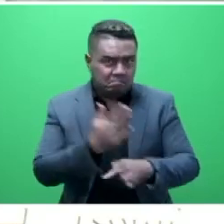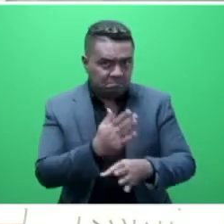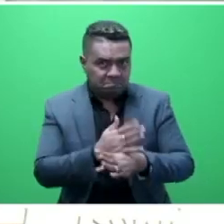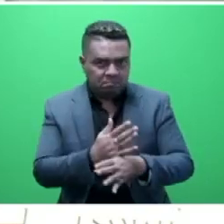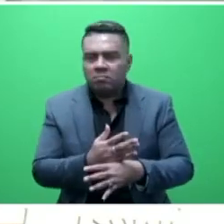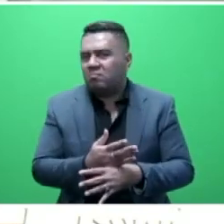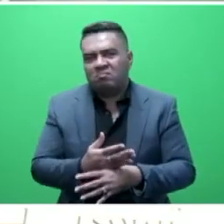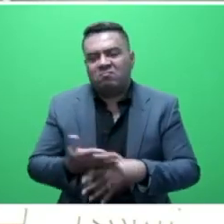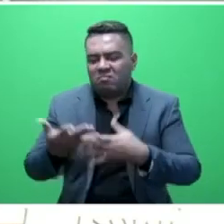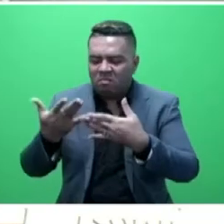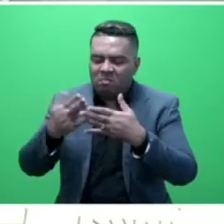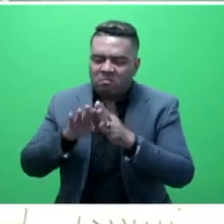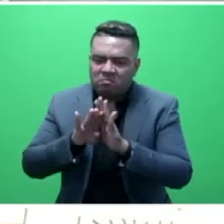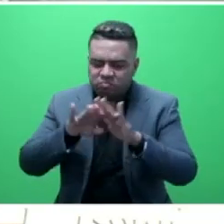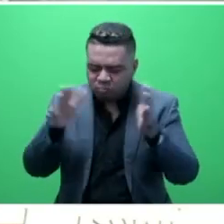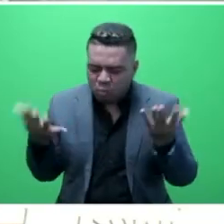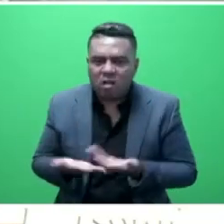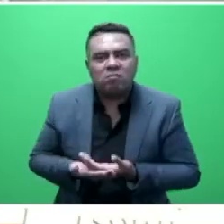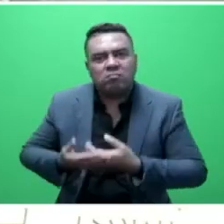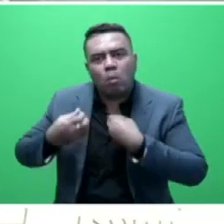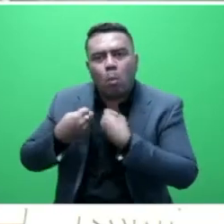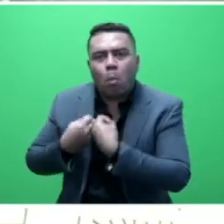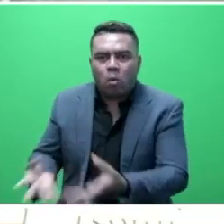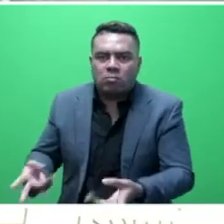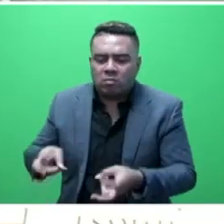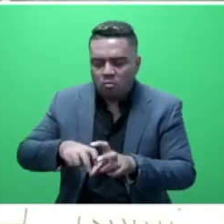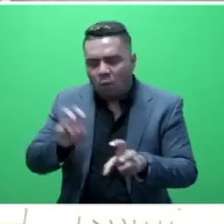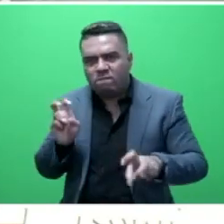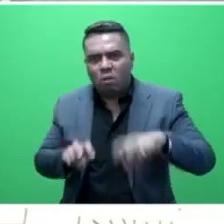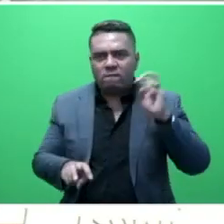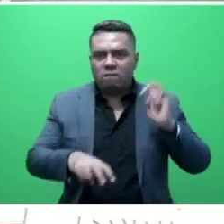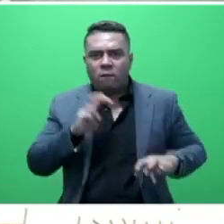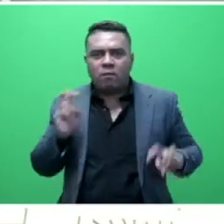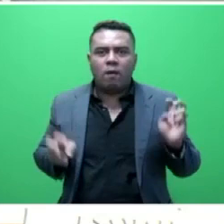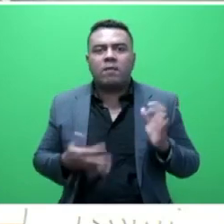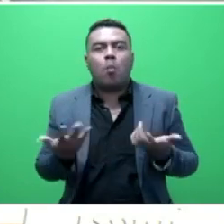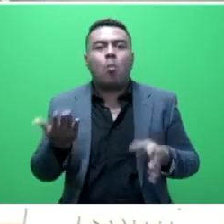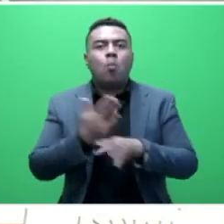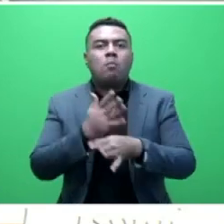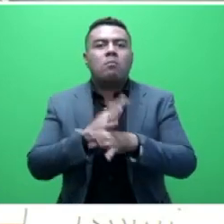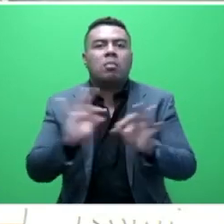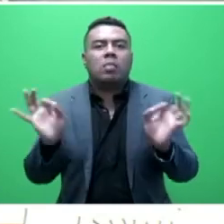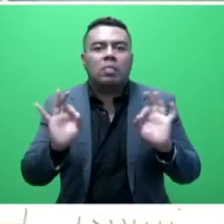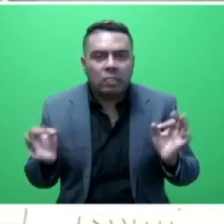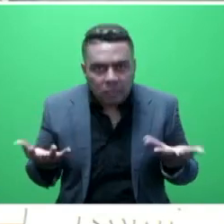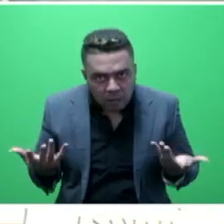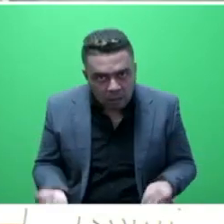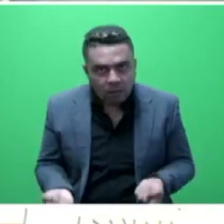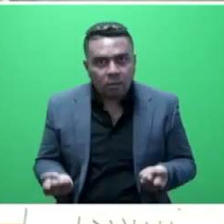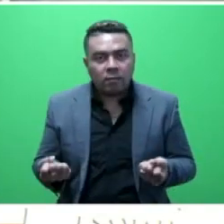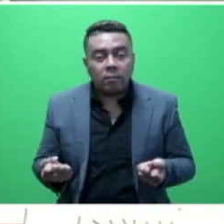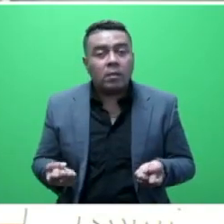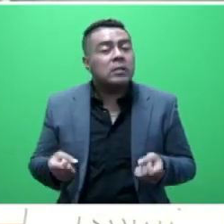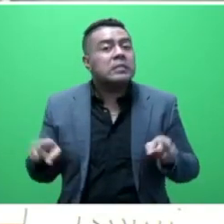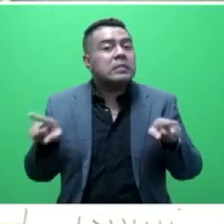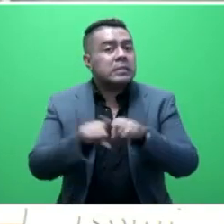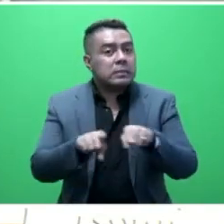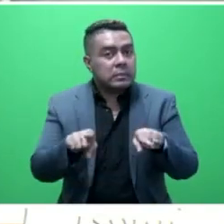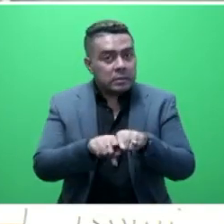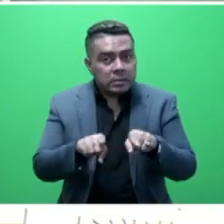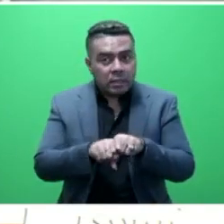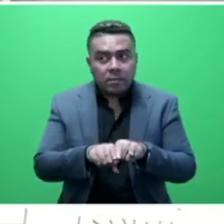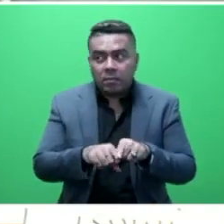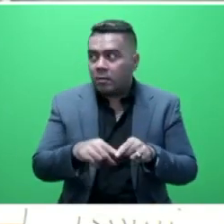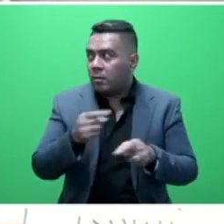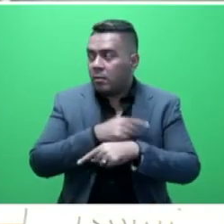worldwide. Just imagine, Mr. Speaker, sir, the equivalent of our entire population more than 300